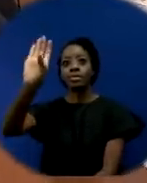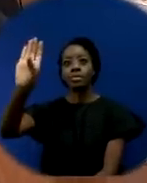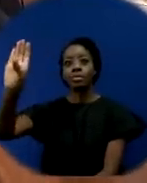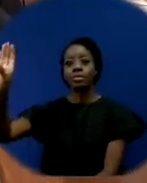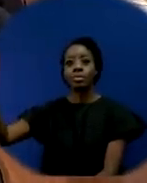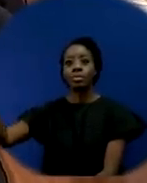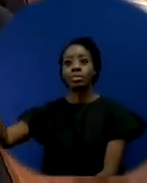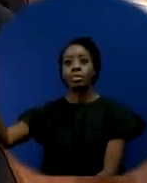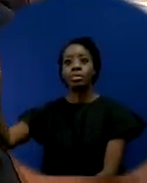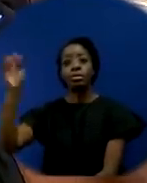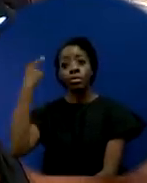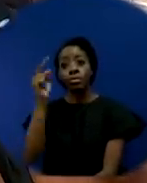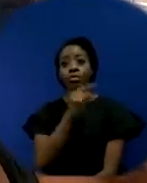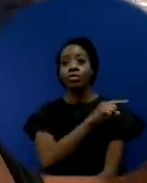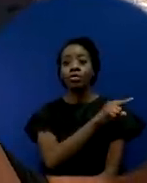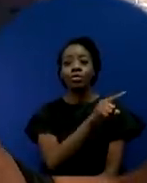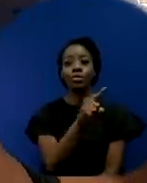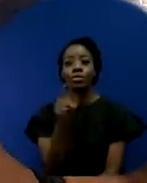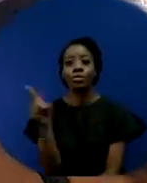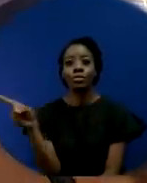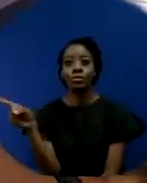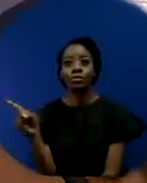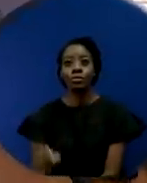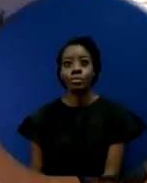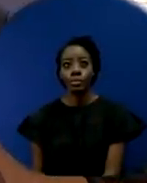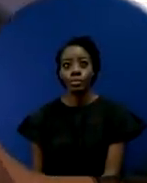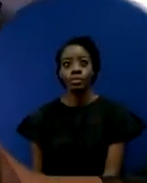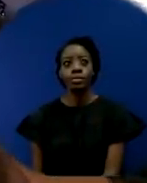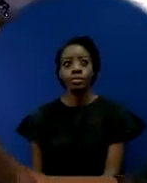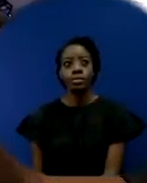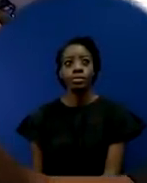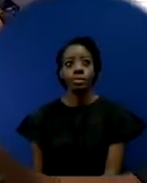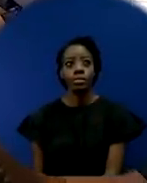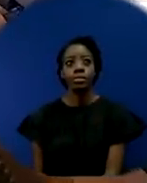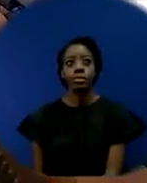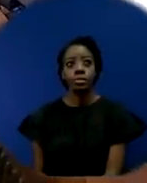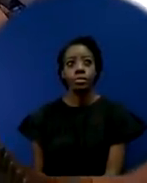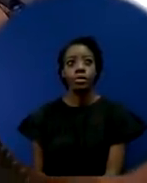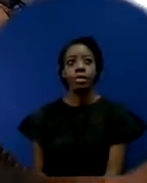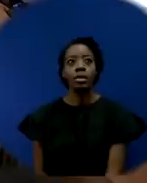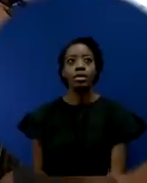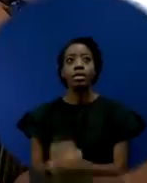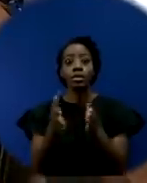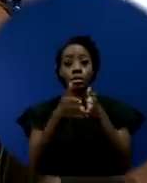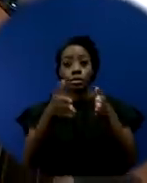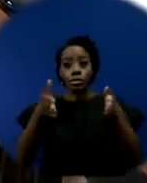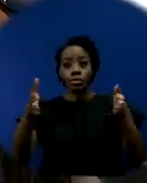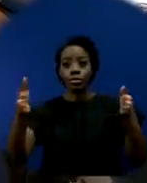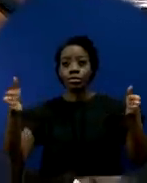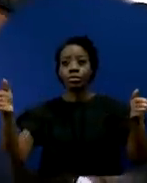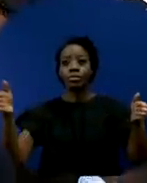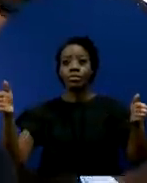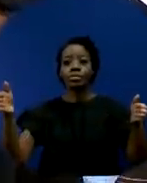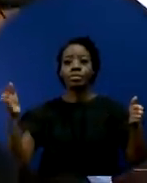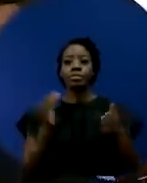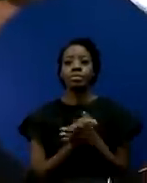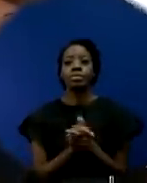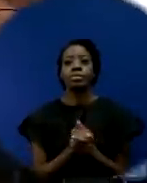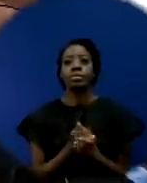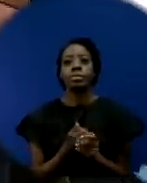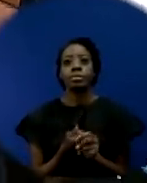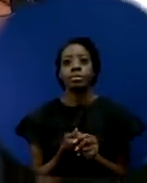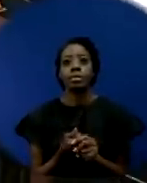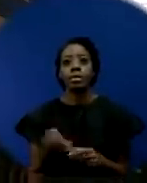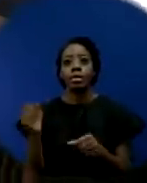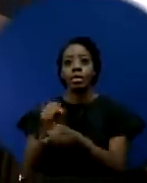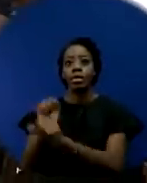So glad to have you. Hey sis, God bless you. Welcome to the family. Welcome to your church. They're coming down from the balcony. Come on, come on, come on. At the